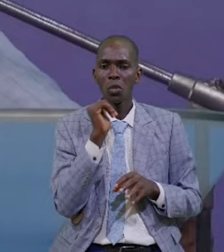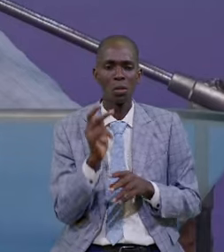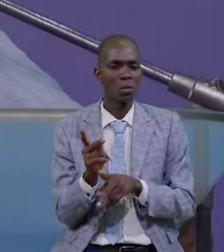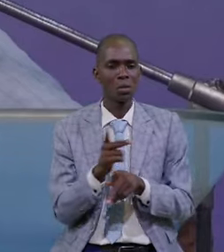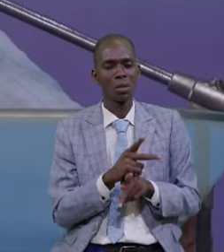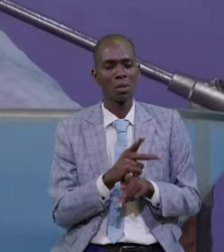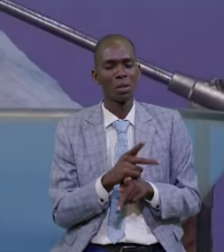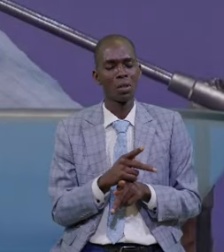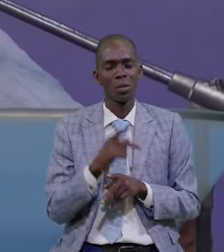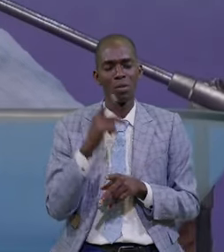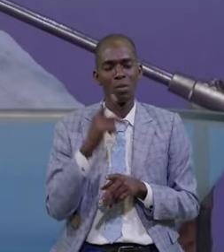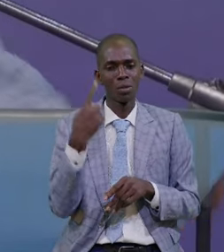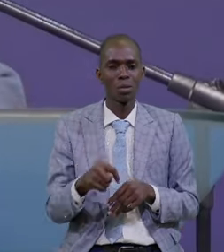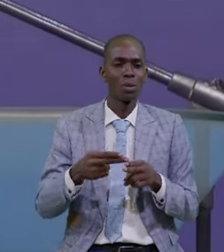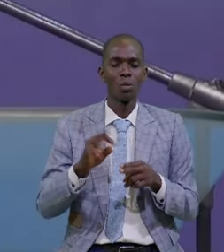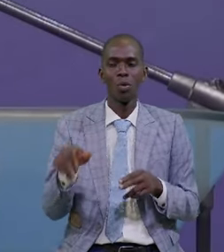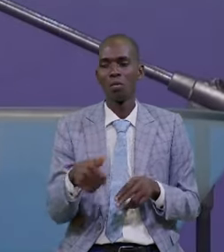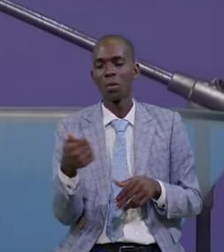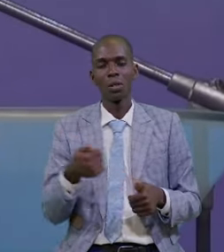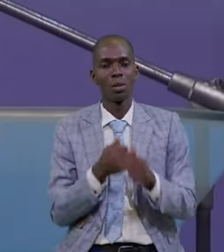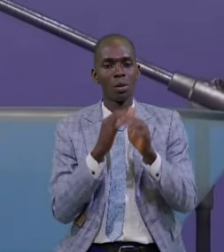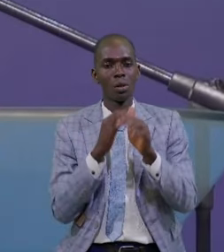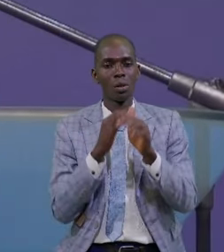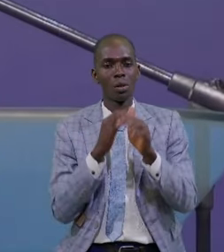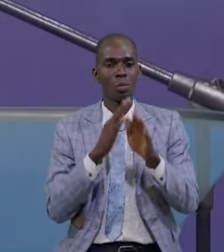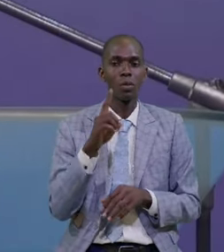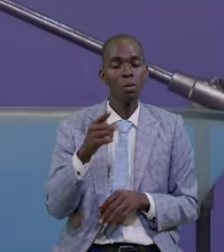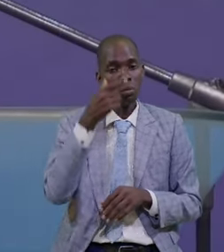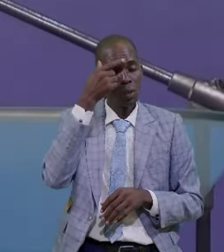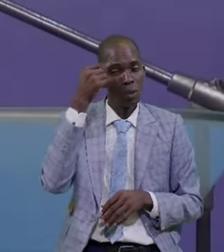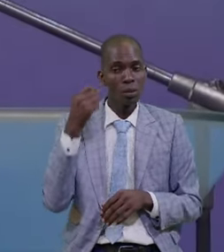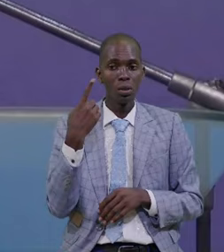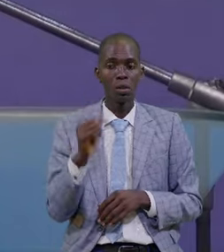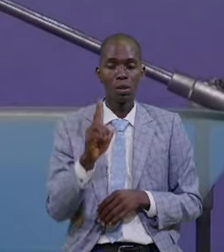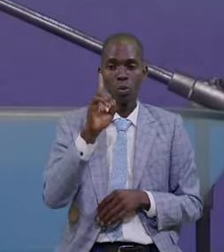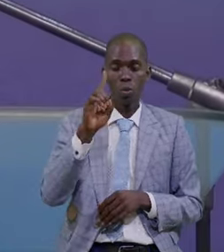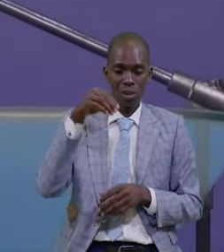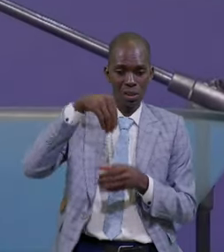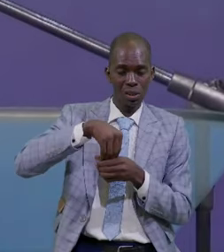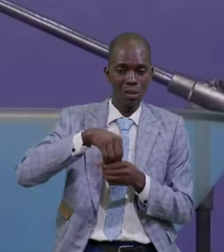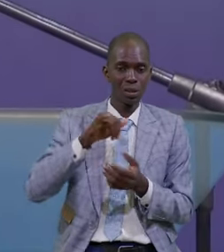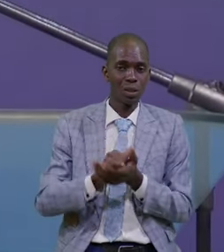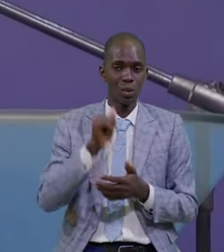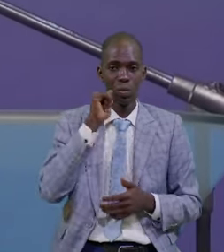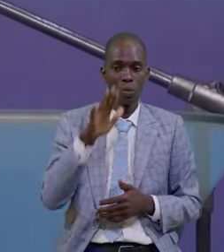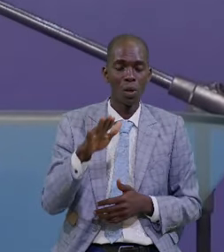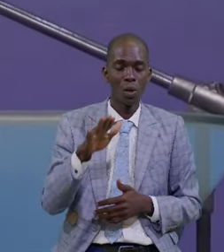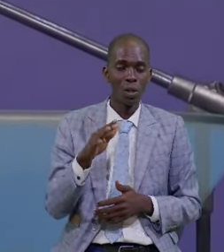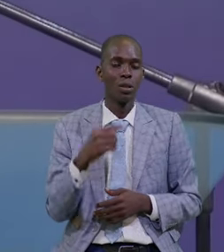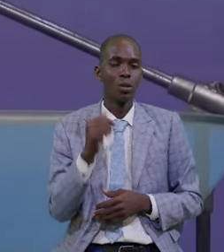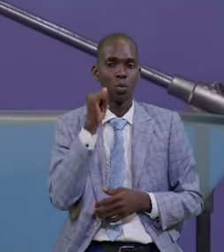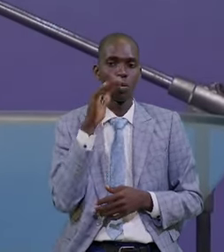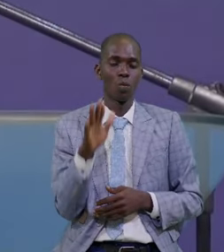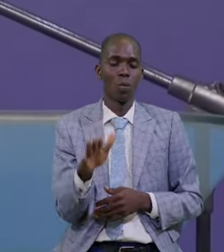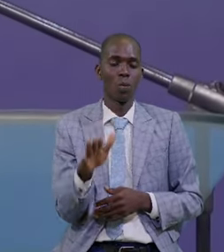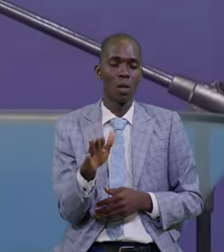any apostle, of anyone, because the one inside her, the she, The one inside